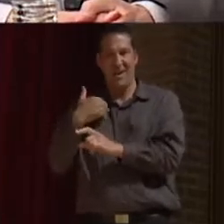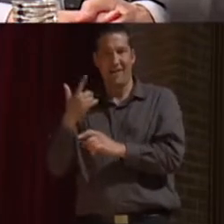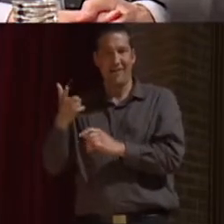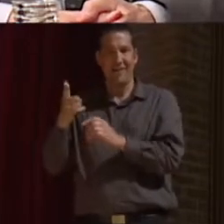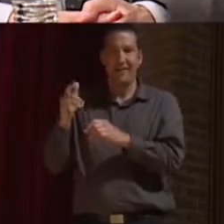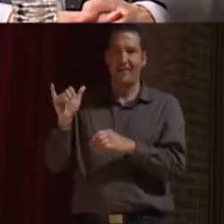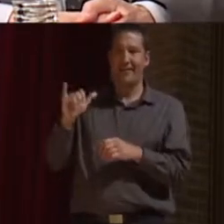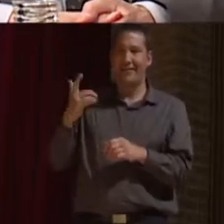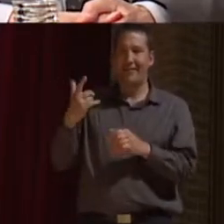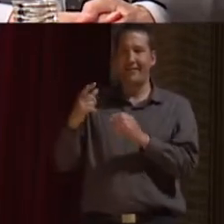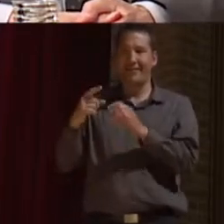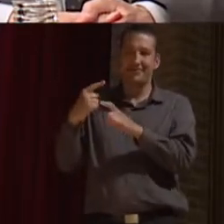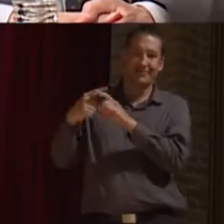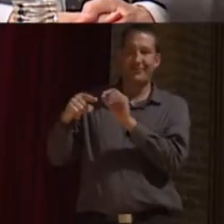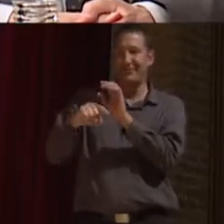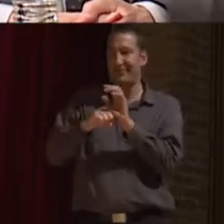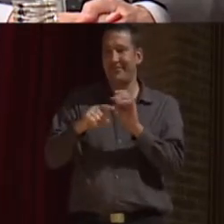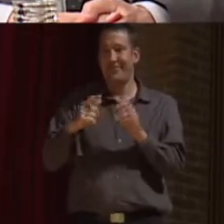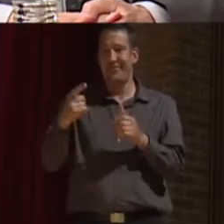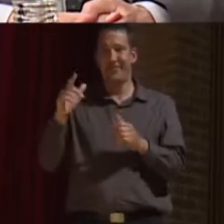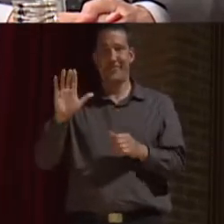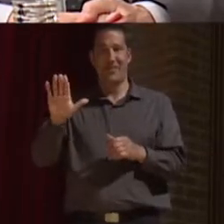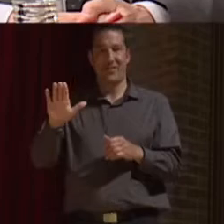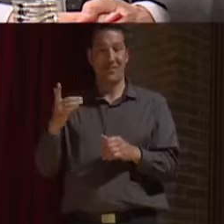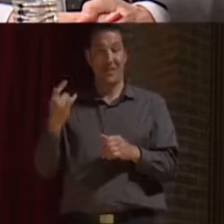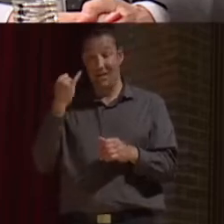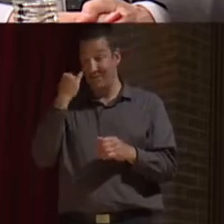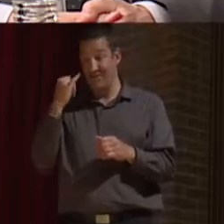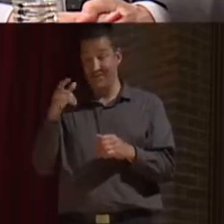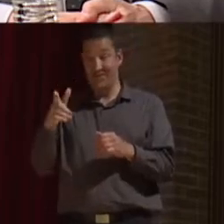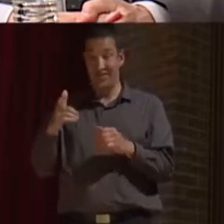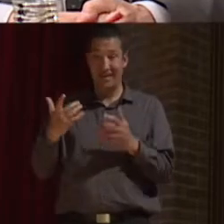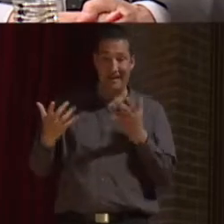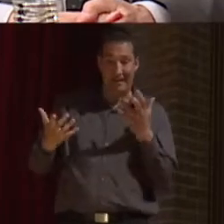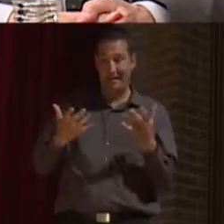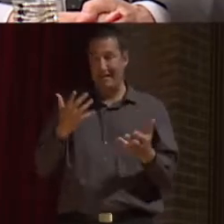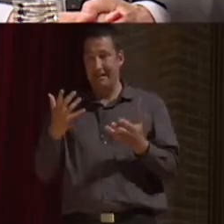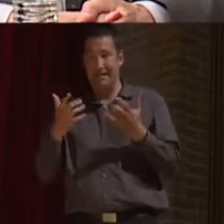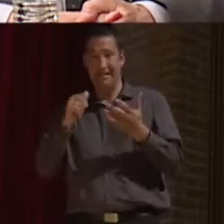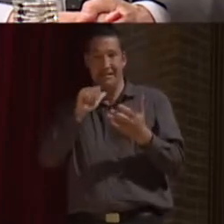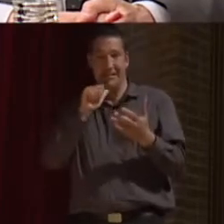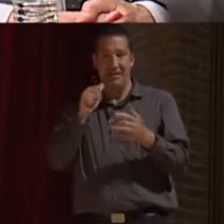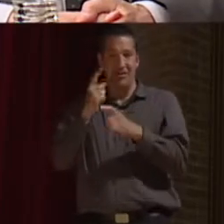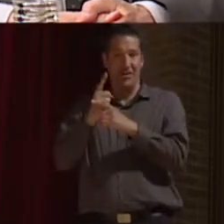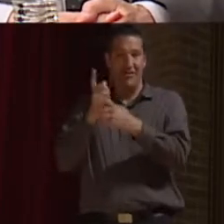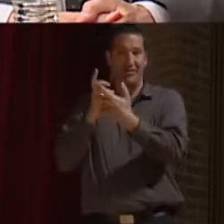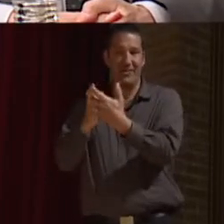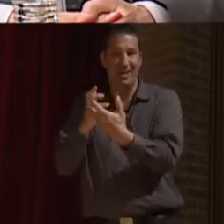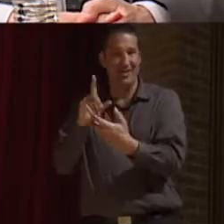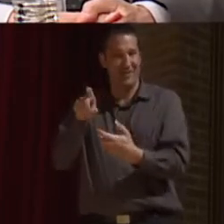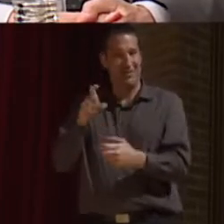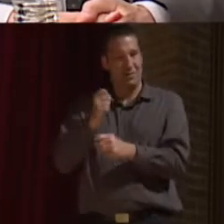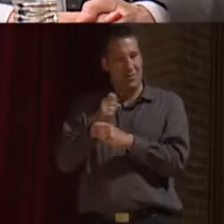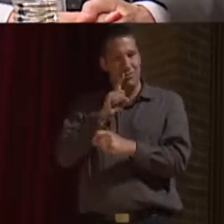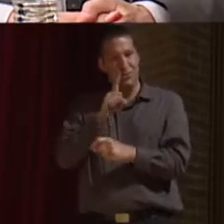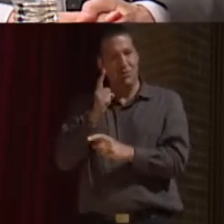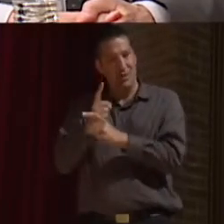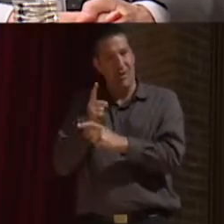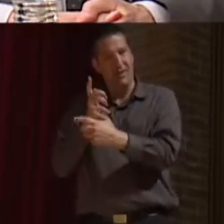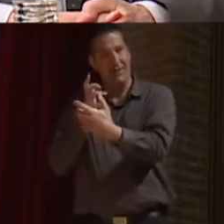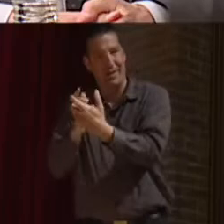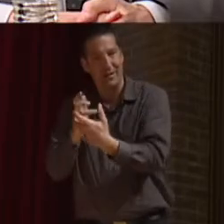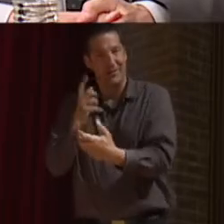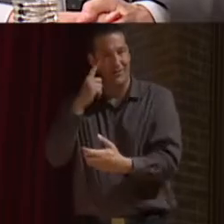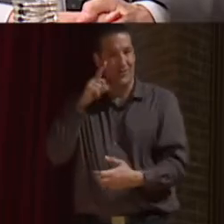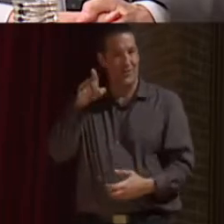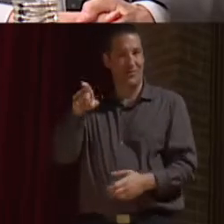And if they're in the wrong one, then they're gonna doubt themselves too. So we have to do the best you can to fit into that job so they don't